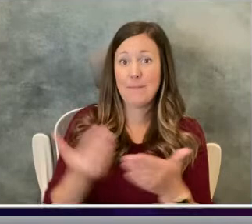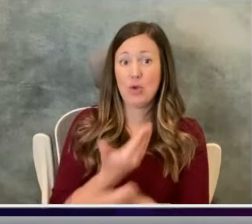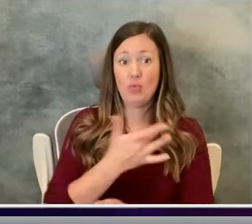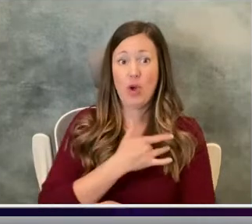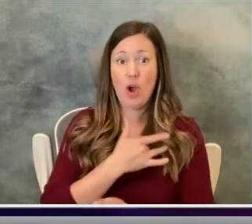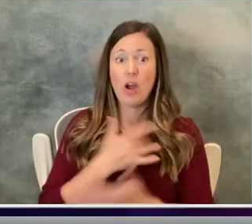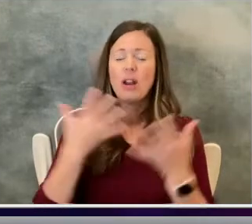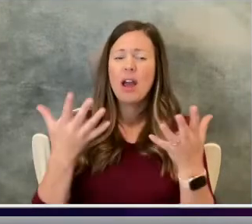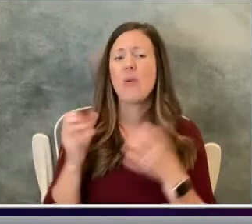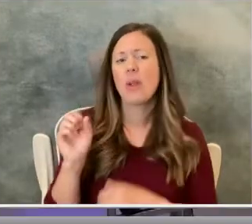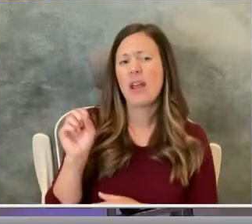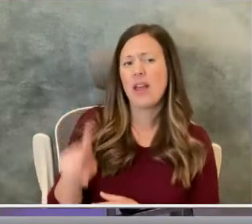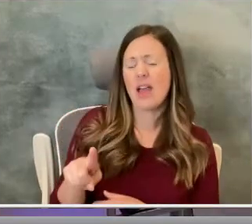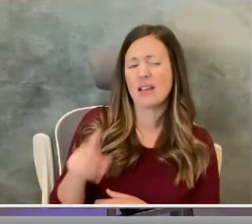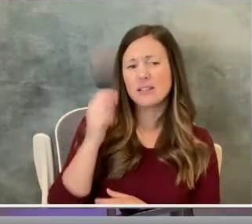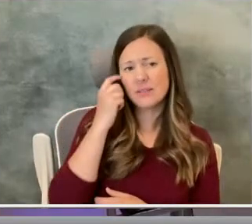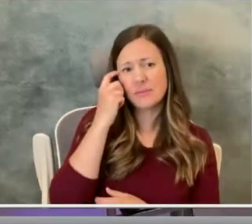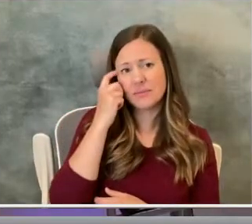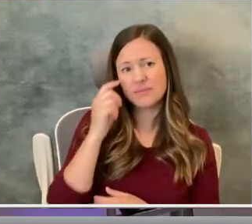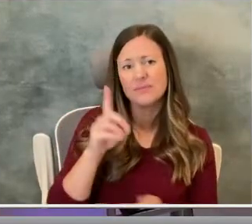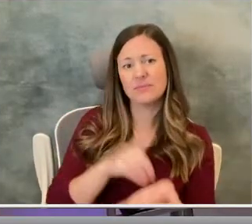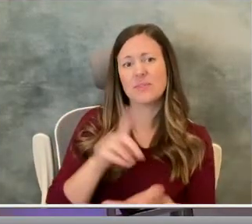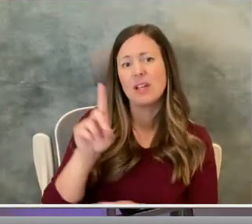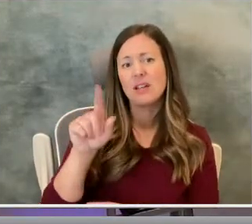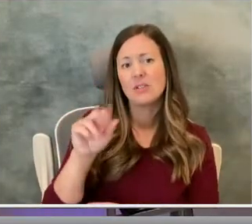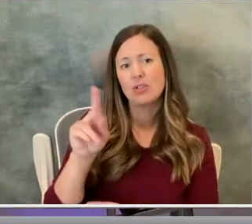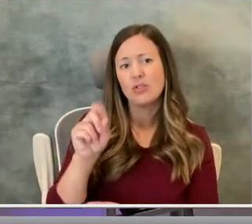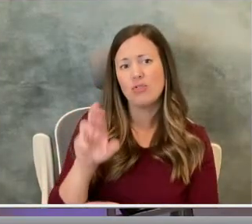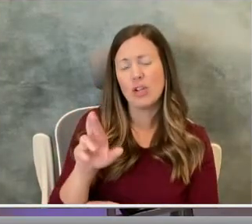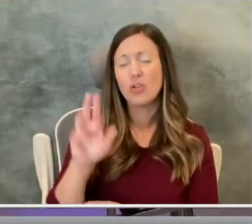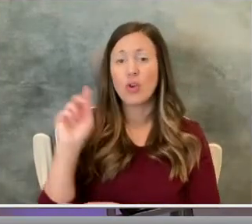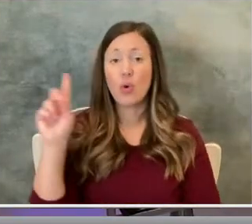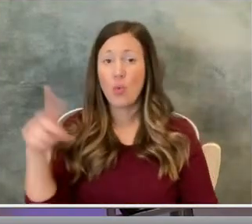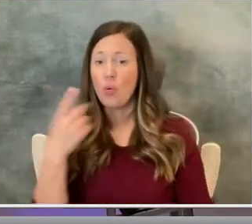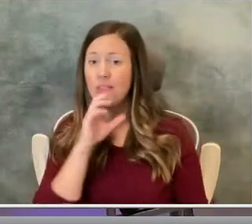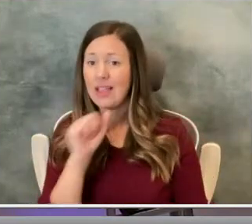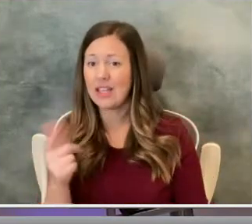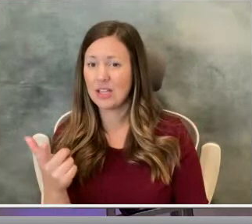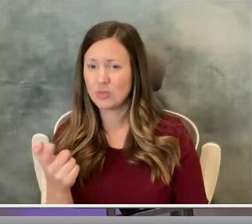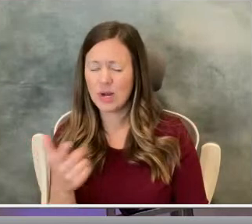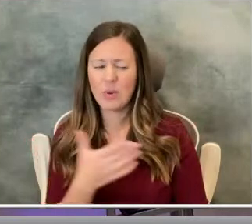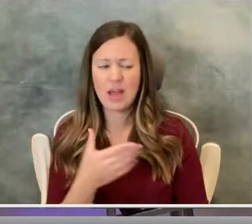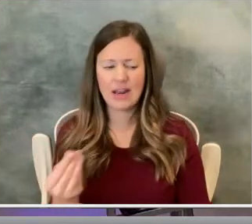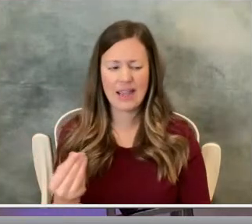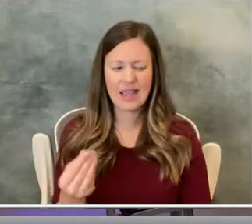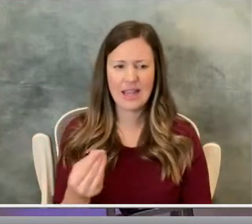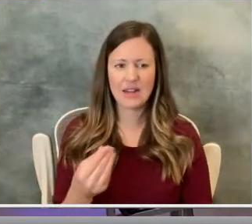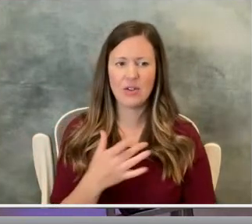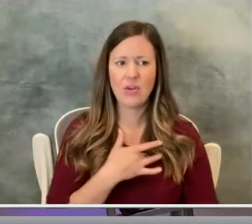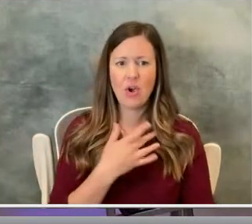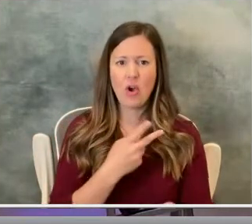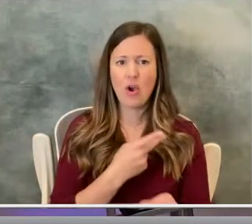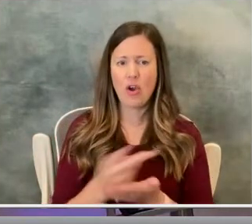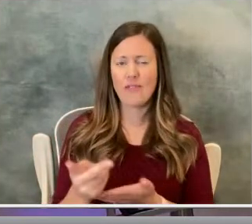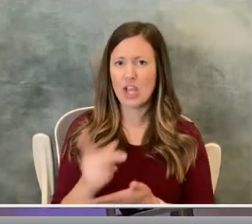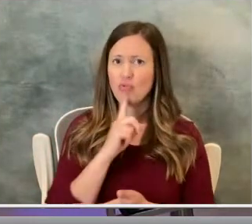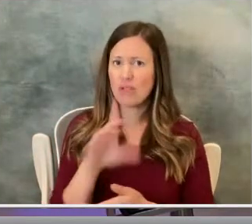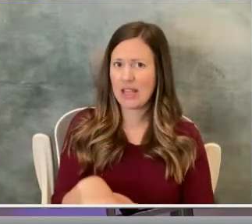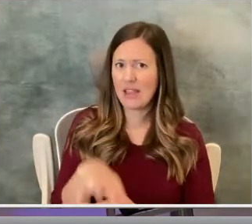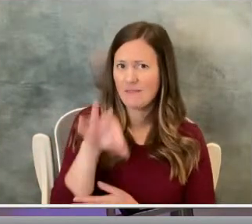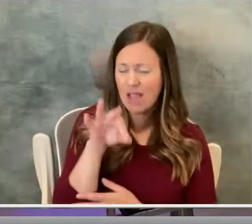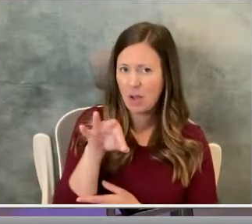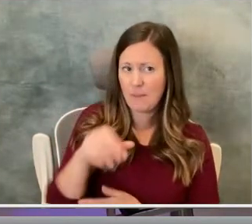He's only 21, and heart failure is detected by a stomach ache at first. A lot of people who get stomach aches, so that's